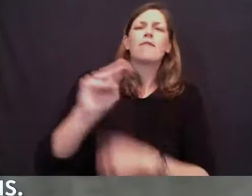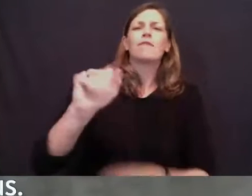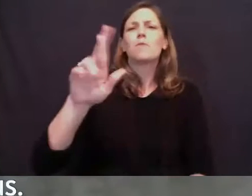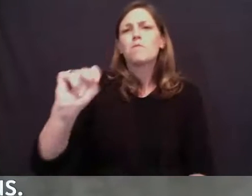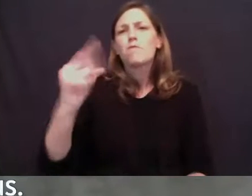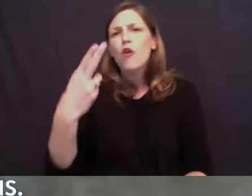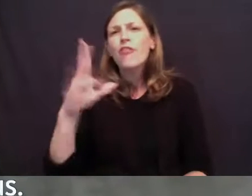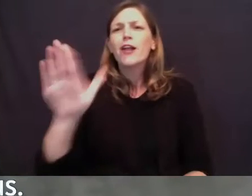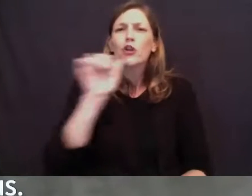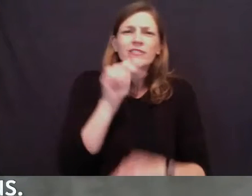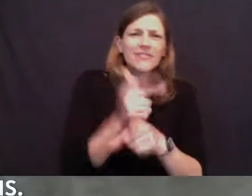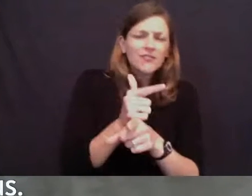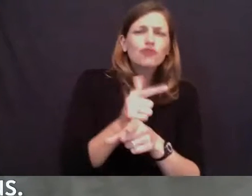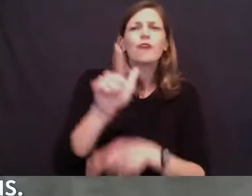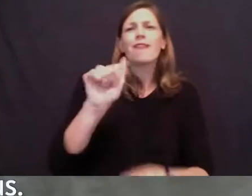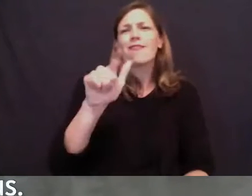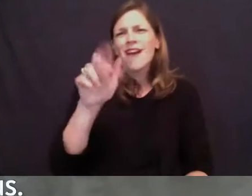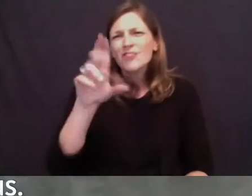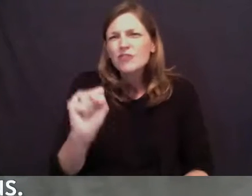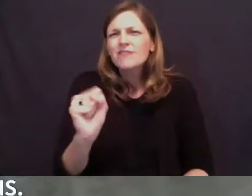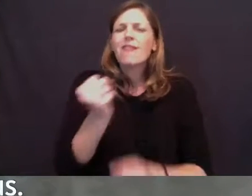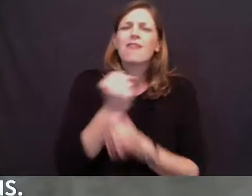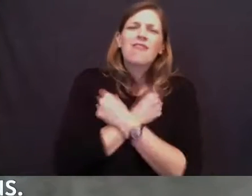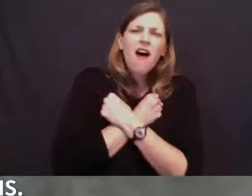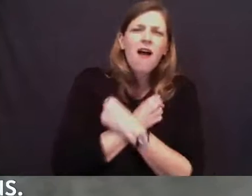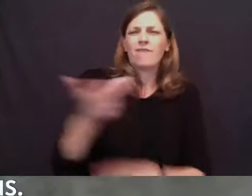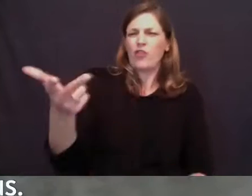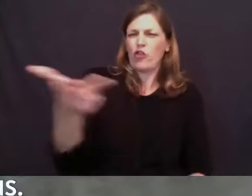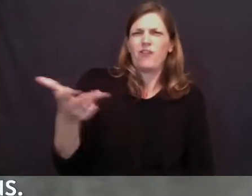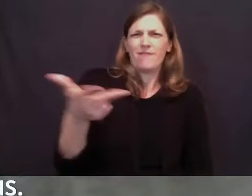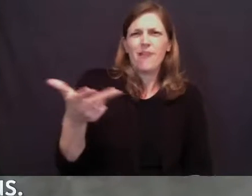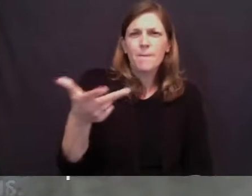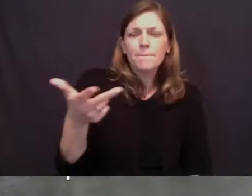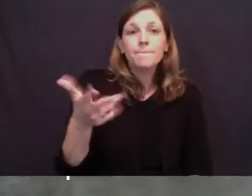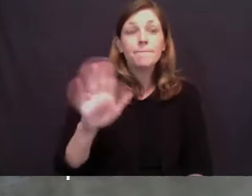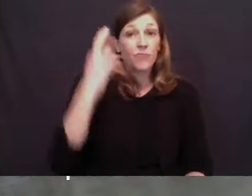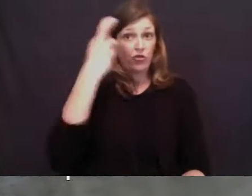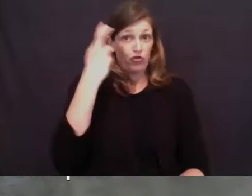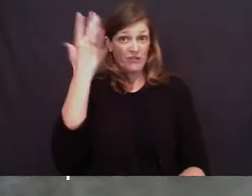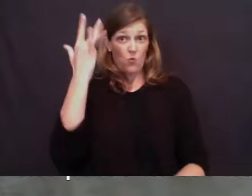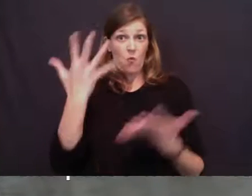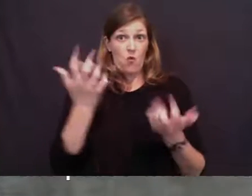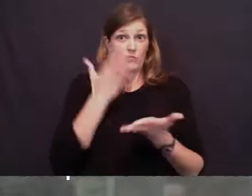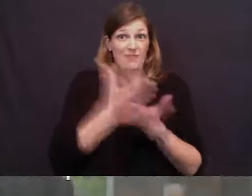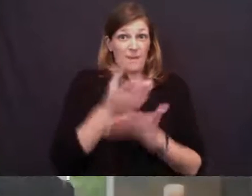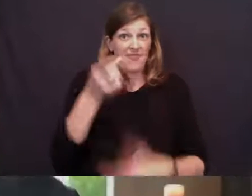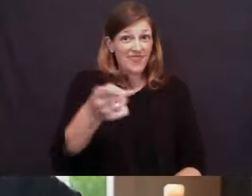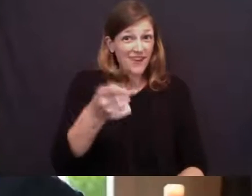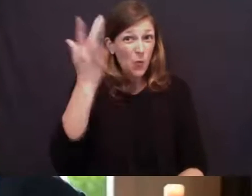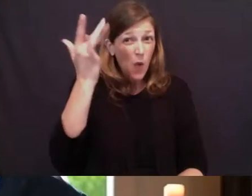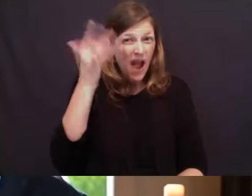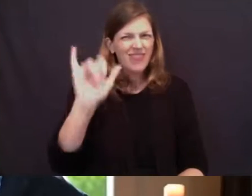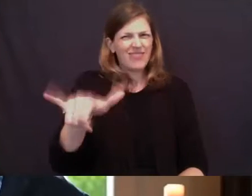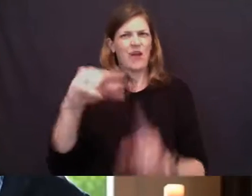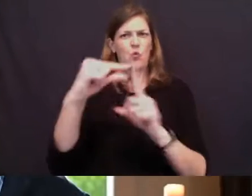sister in Lazarus. He loved Martha and her sister in Lazarus. Now, reason why I want to stop here is because this word